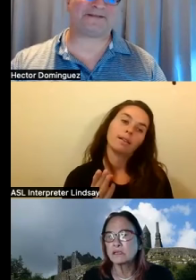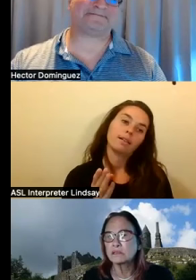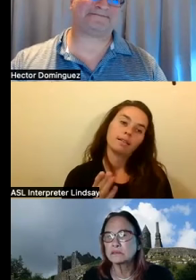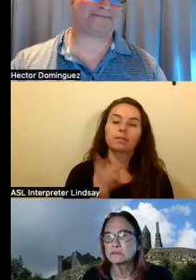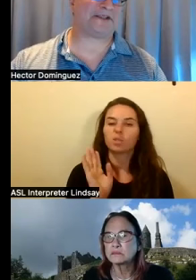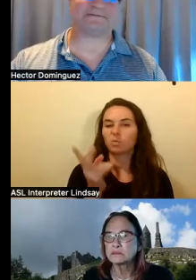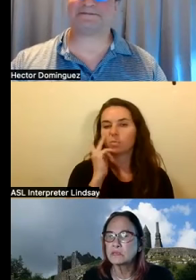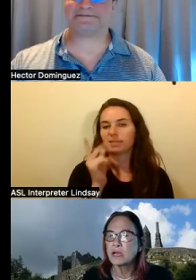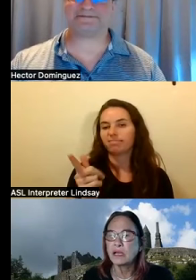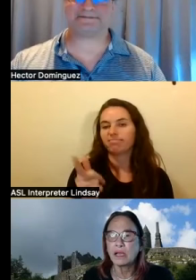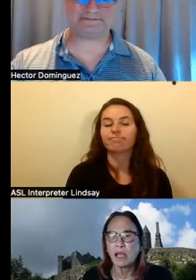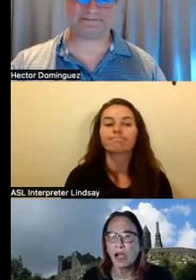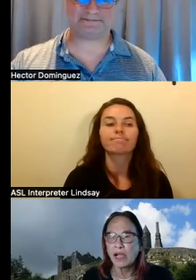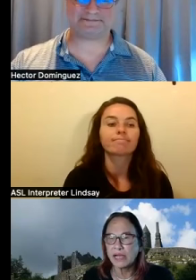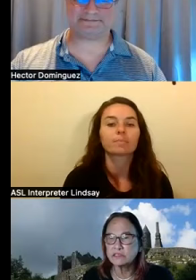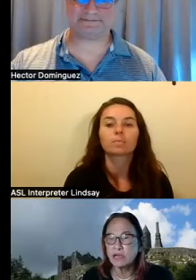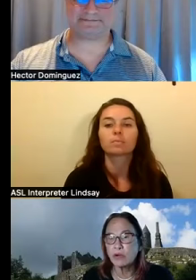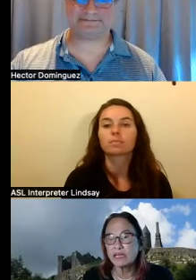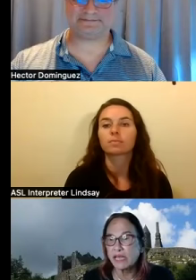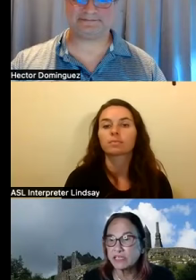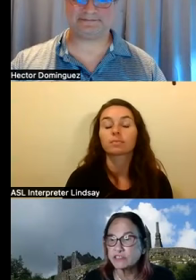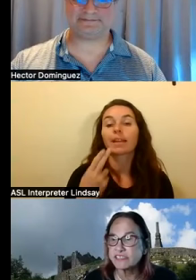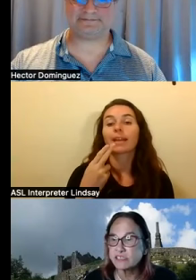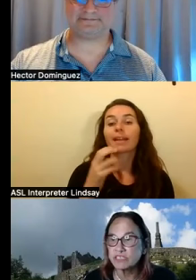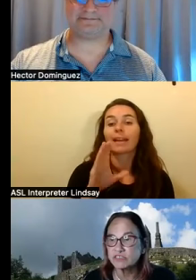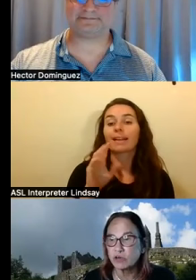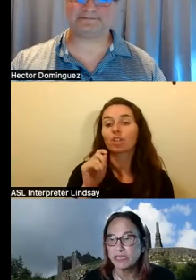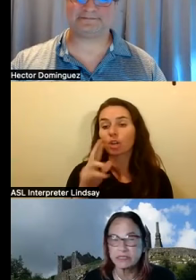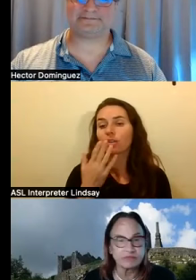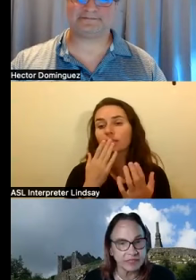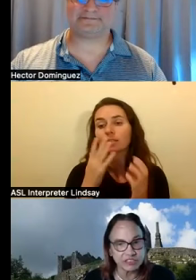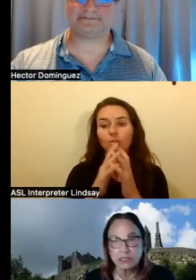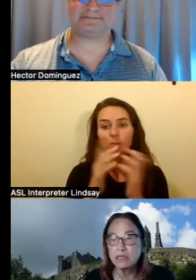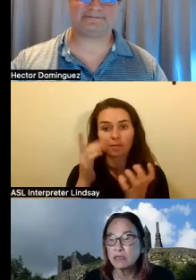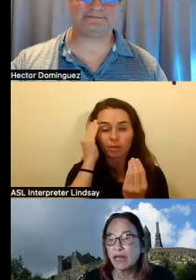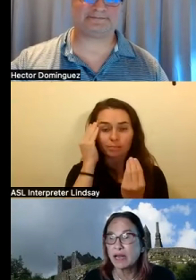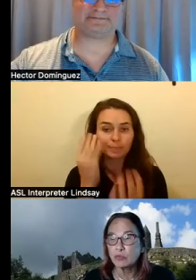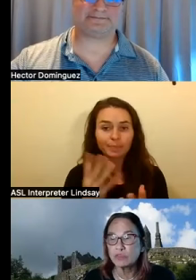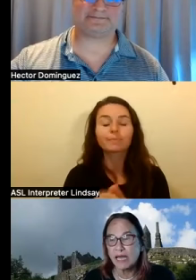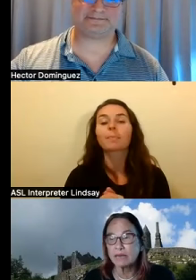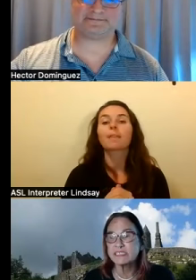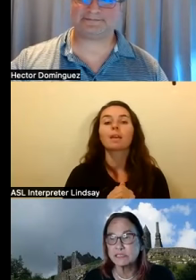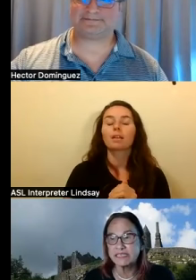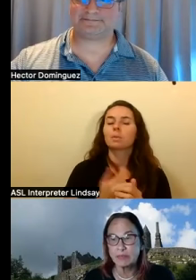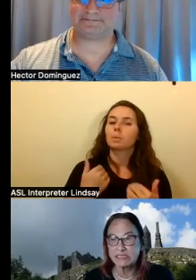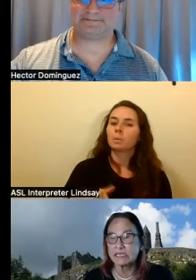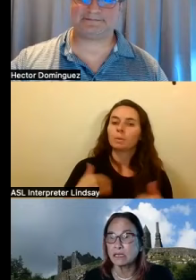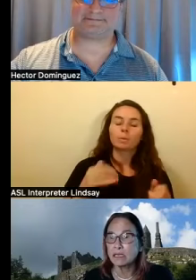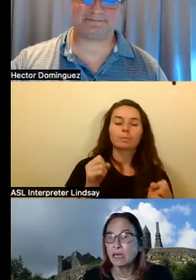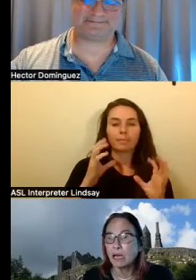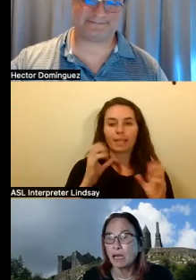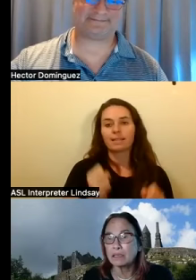to all that. Thank you. Hector, I want to thank you so much for all that information. That was absolutely